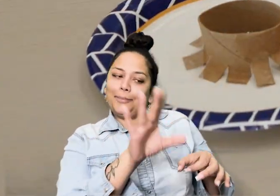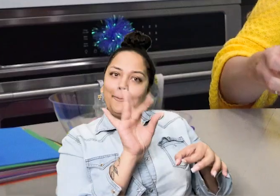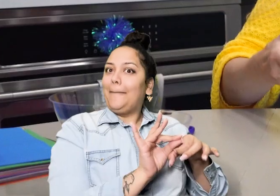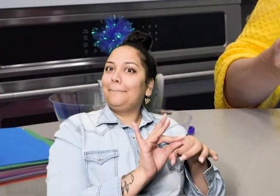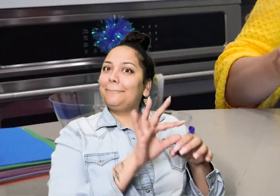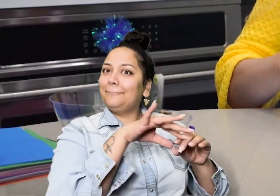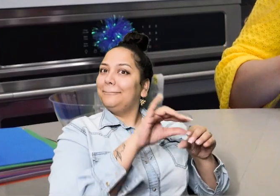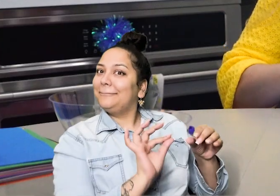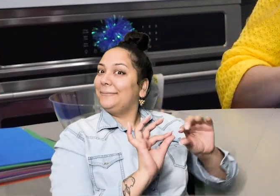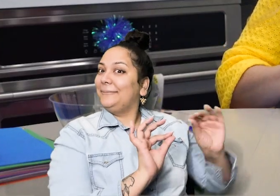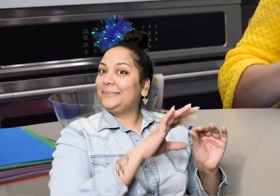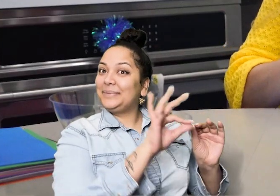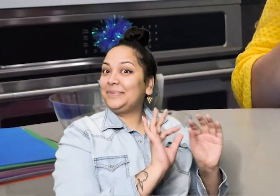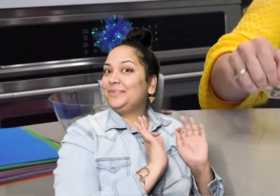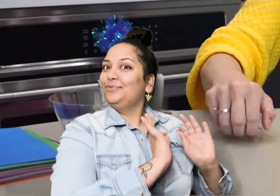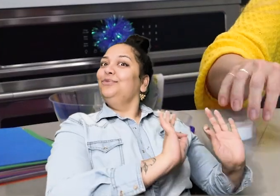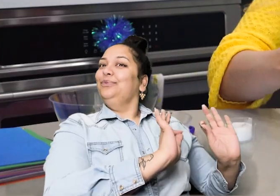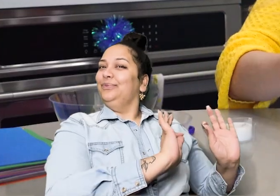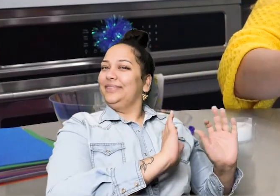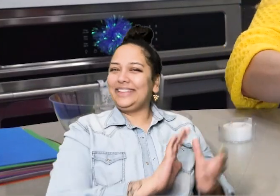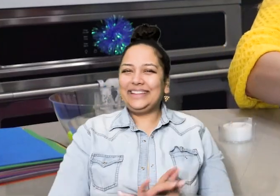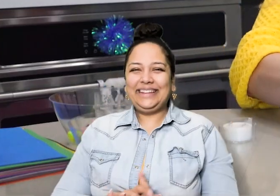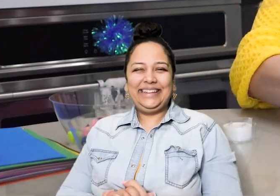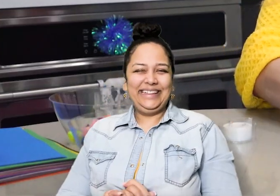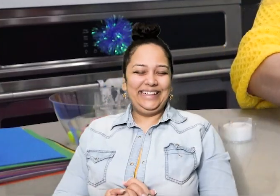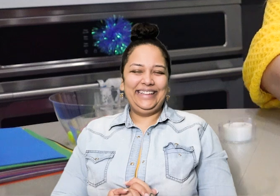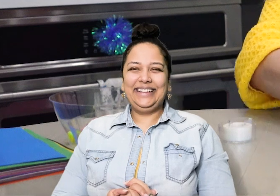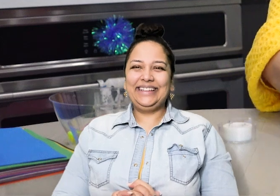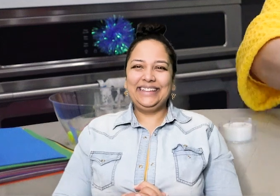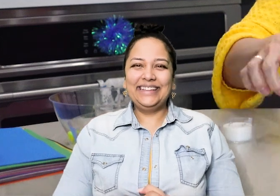Awesome. So this is sticking down really, really nicely,